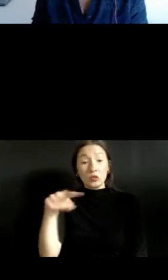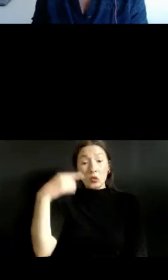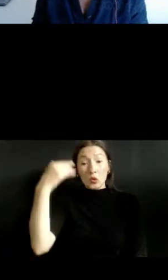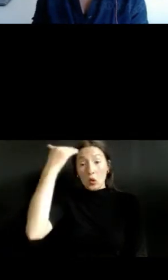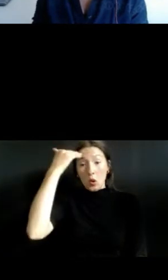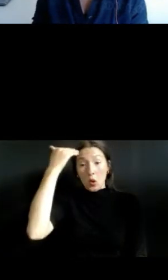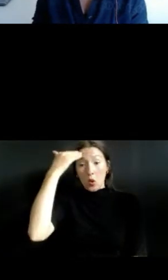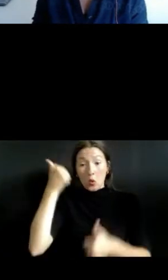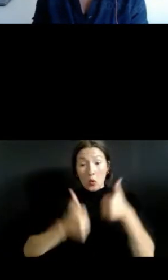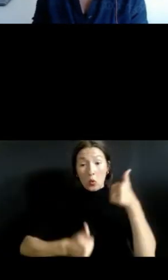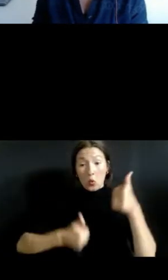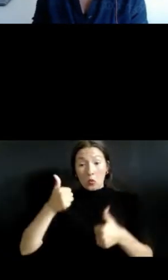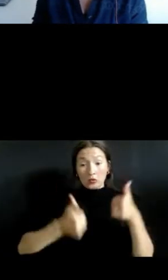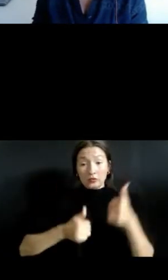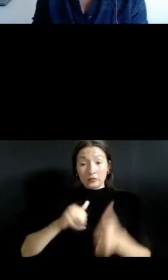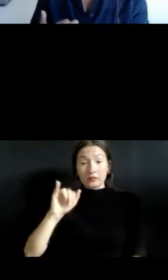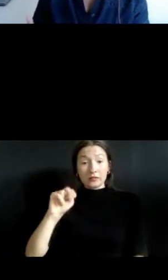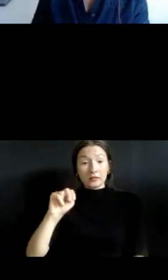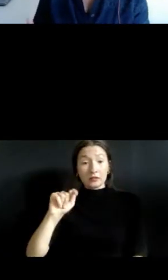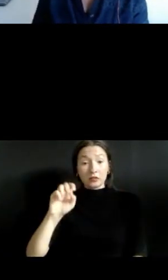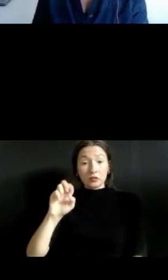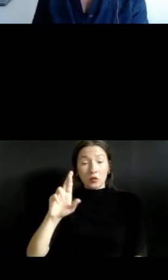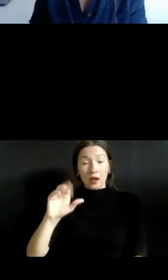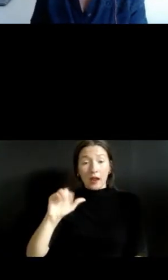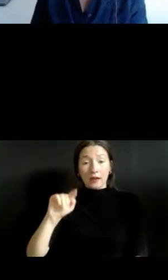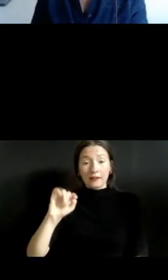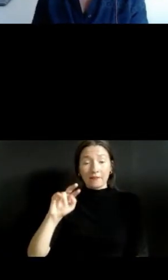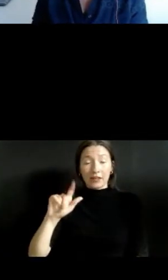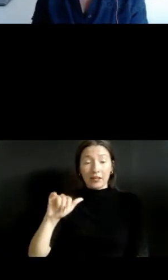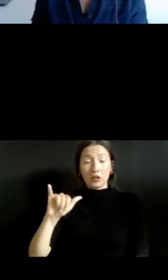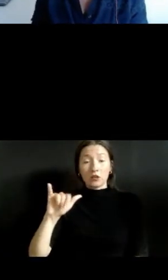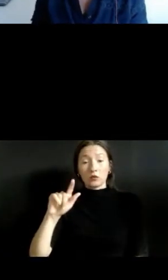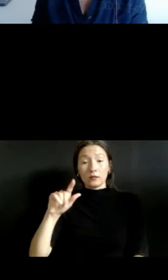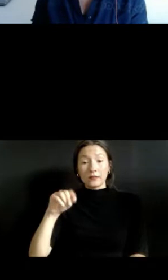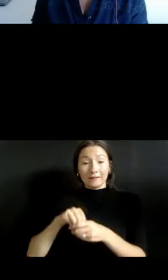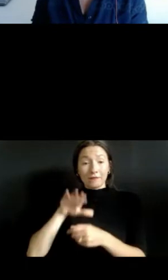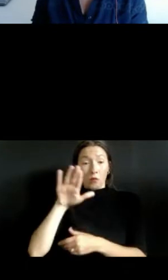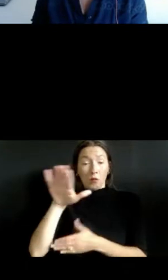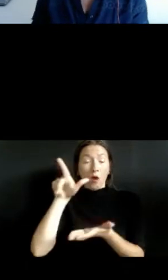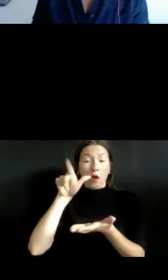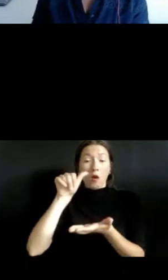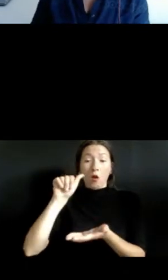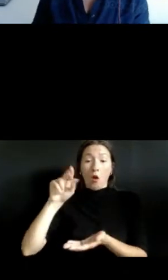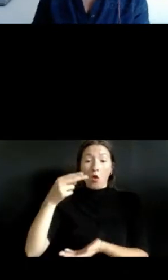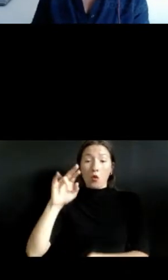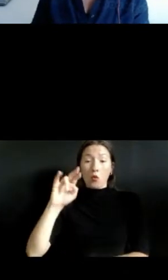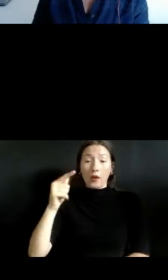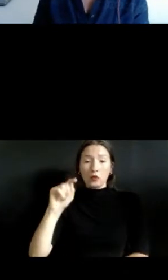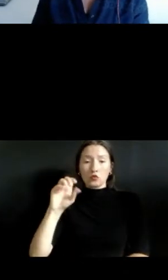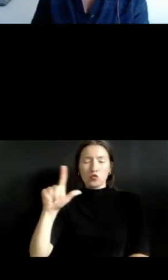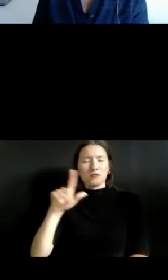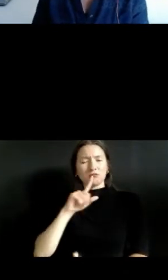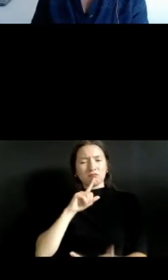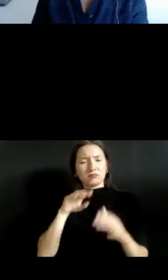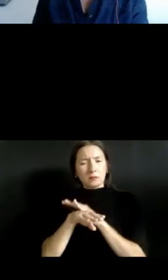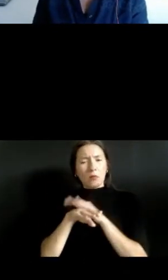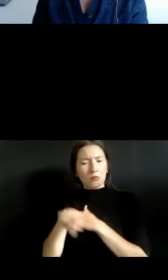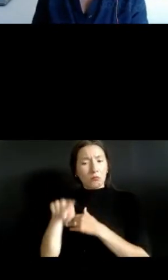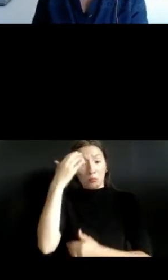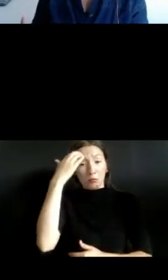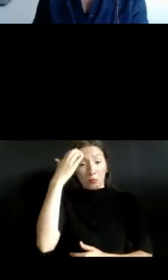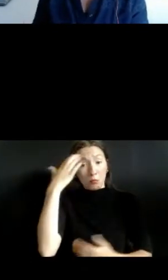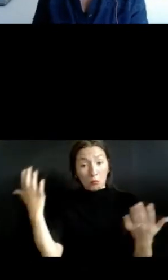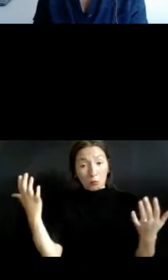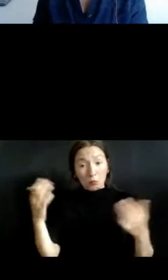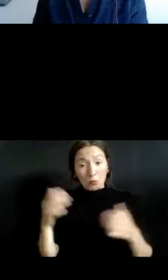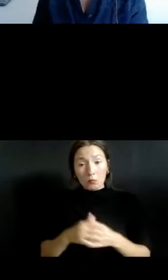of course, there's no right or wrong answer to this question, but it's worth knowing that many tools now offer interactive activities which